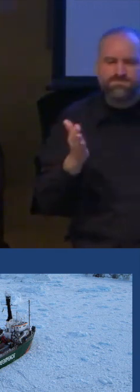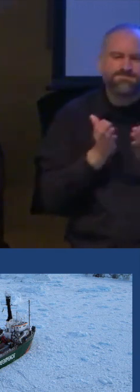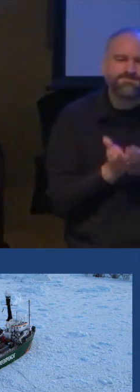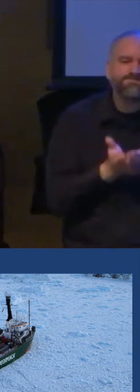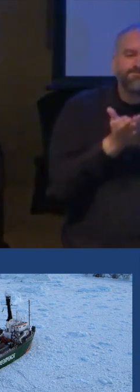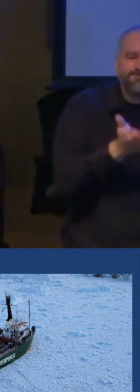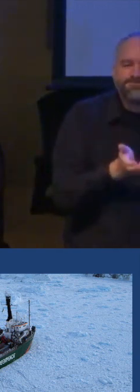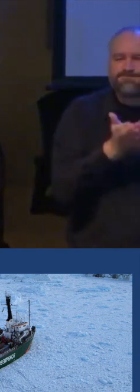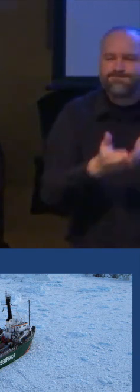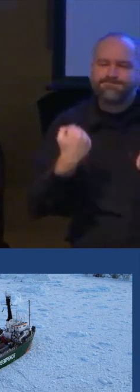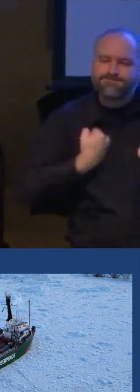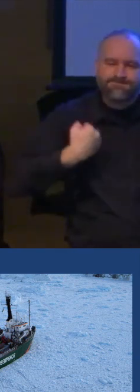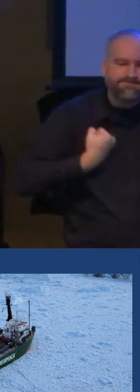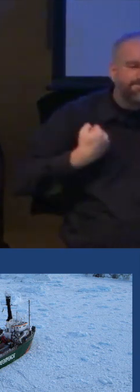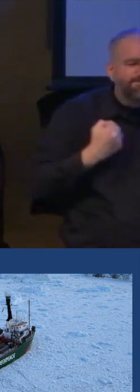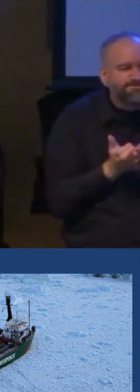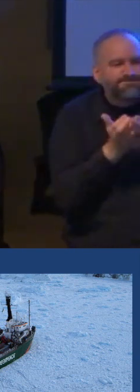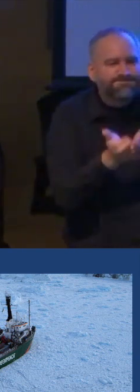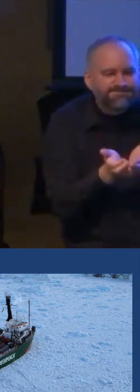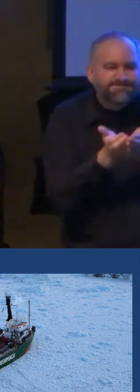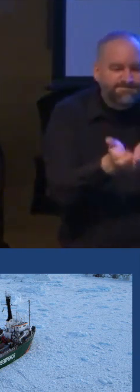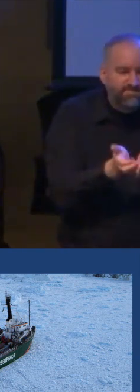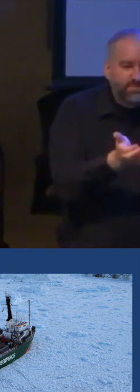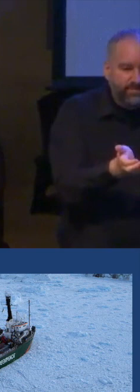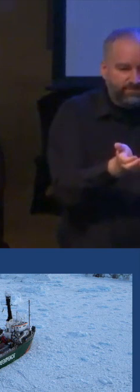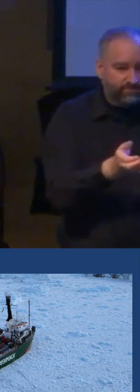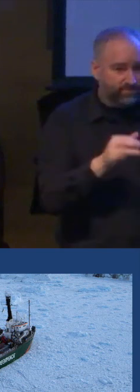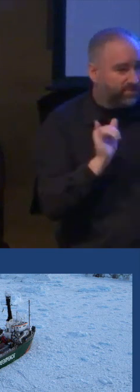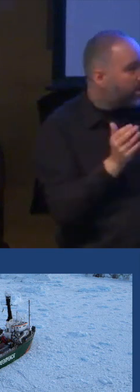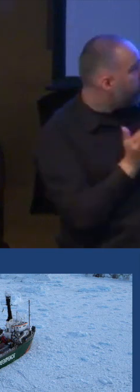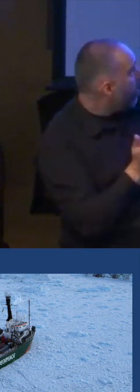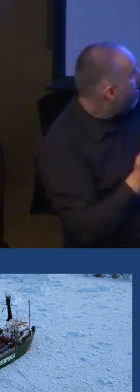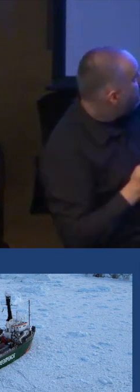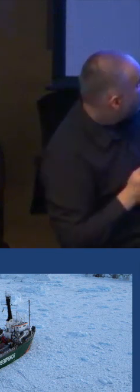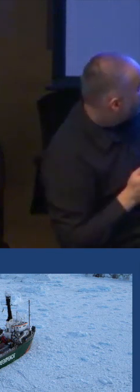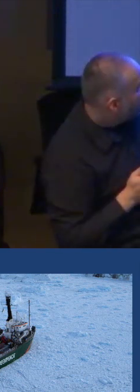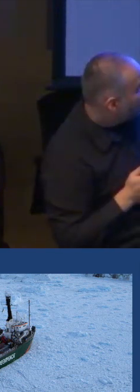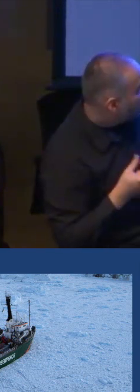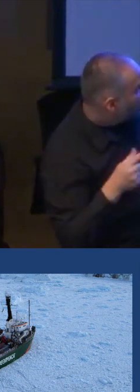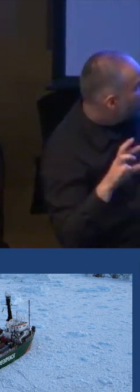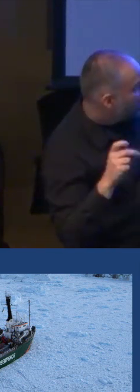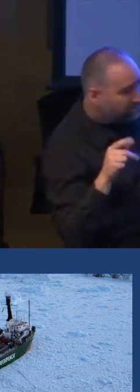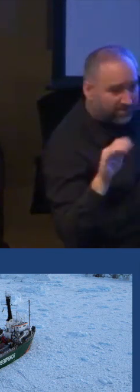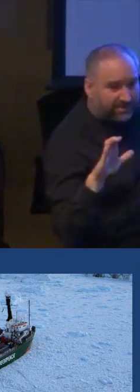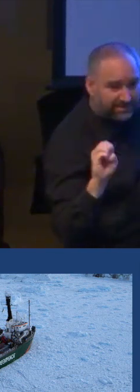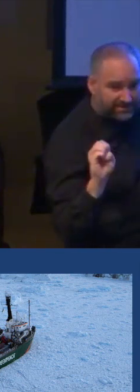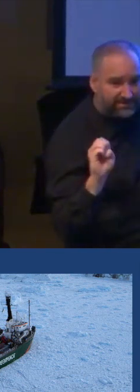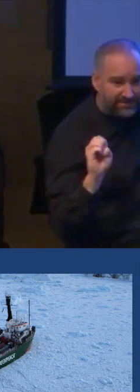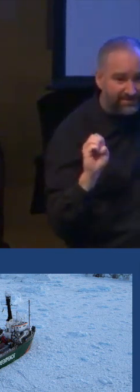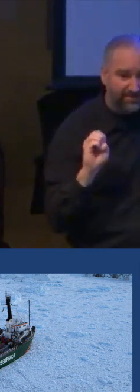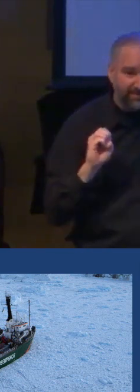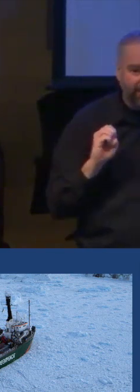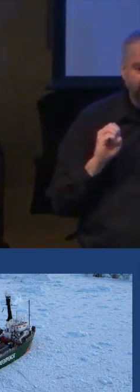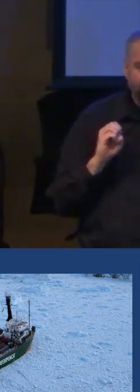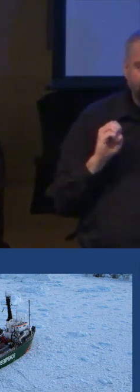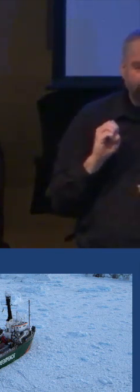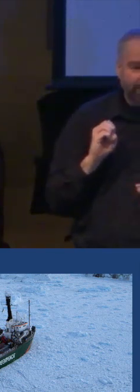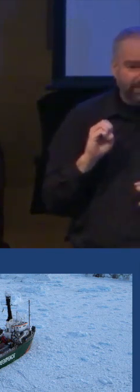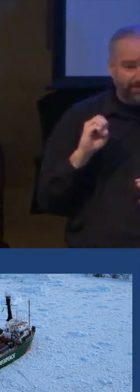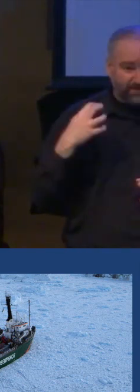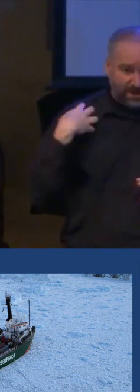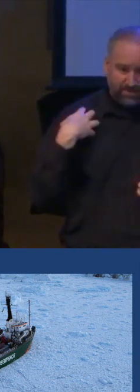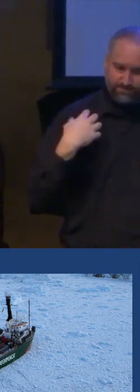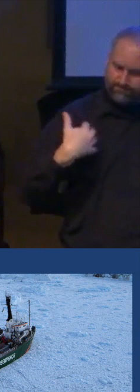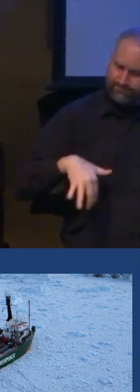The Greenpeace ship had, outside from a non-fearful captain, was